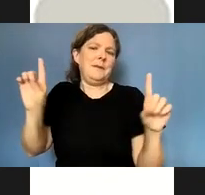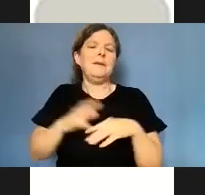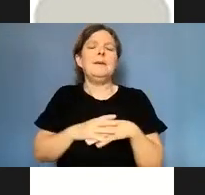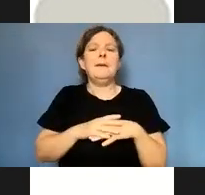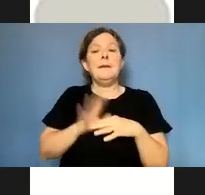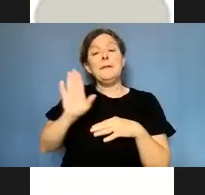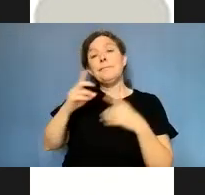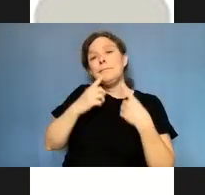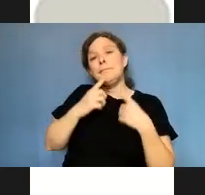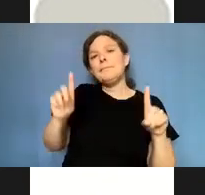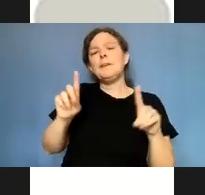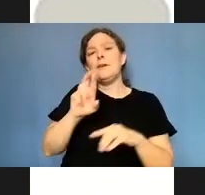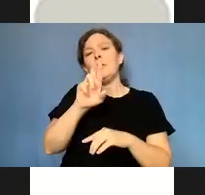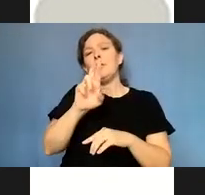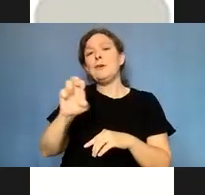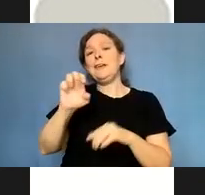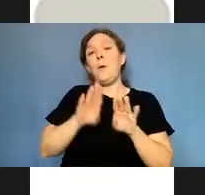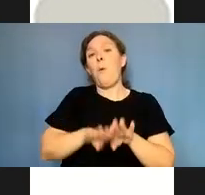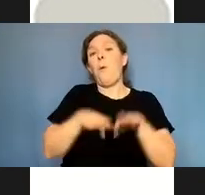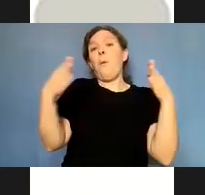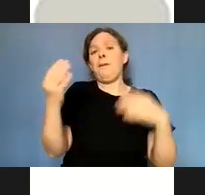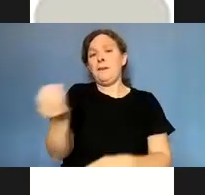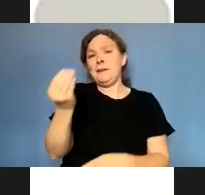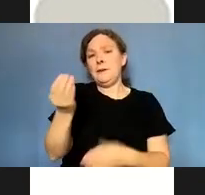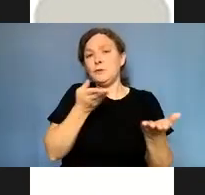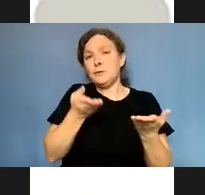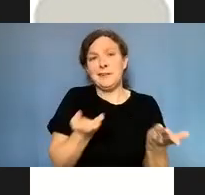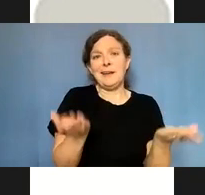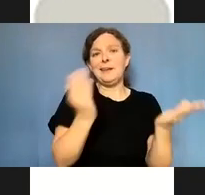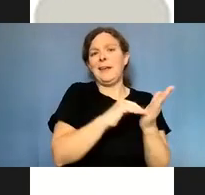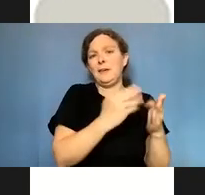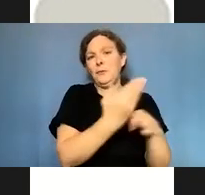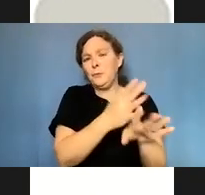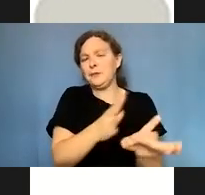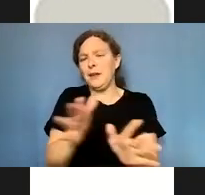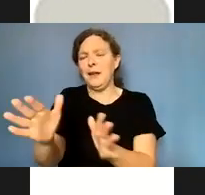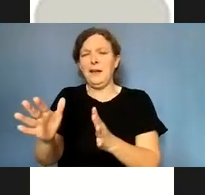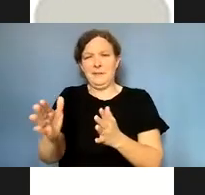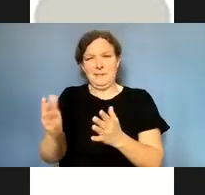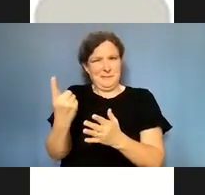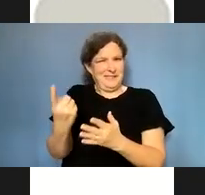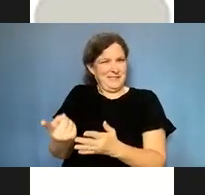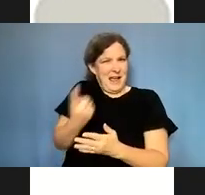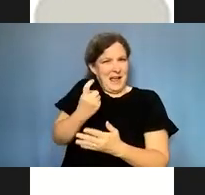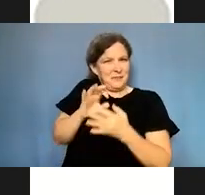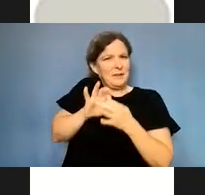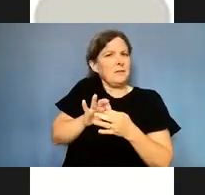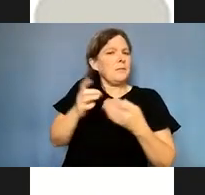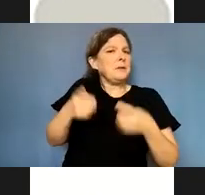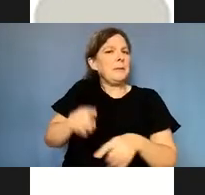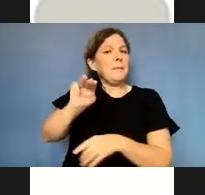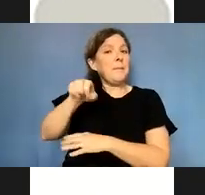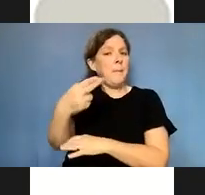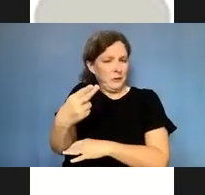announcement about the reopening of Ontario and services in Ontario. And it does speak to a question I had a minute ago about what's happening in March.